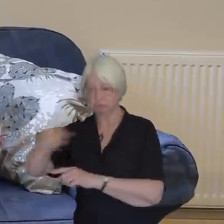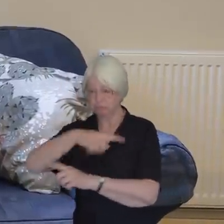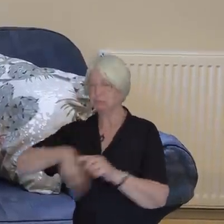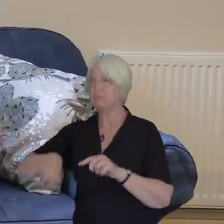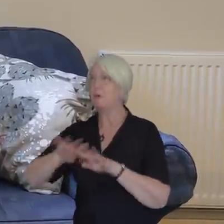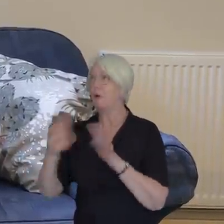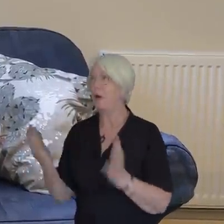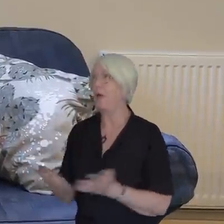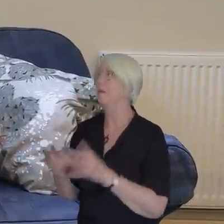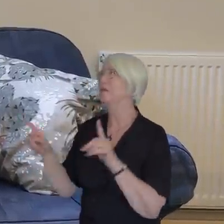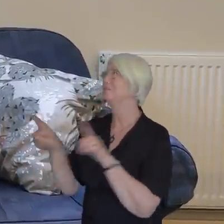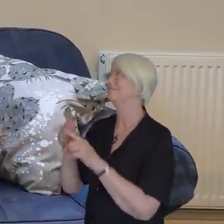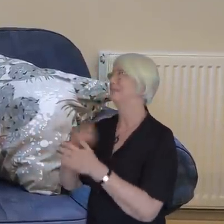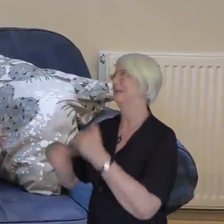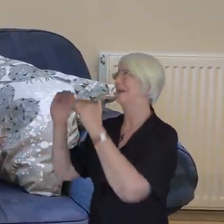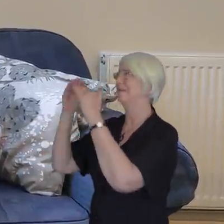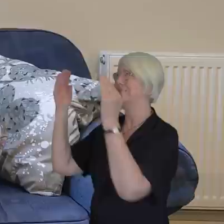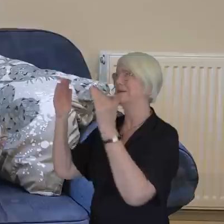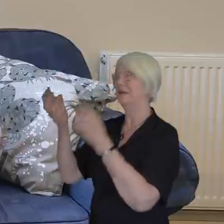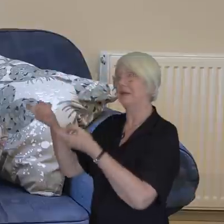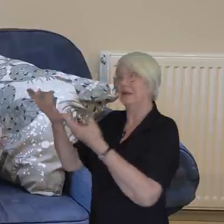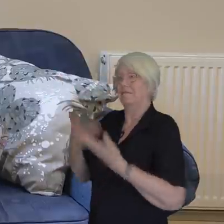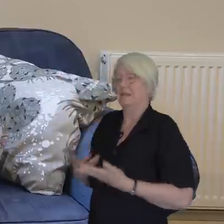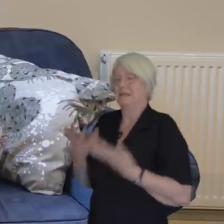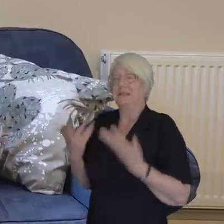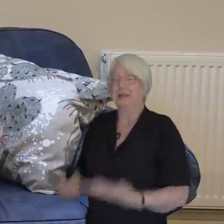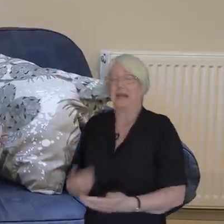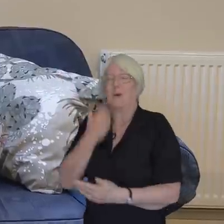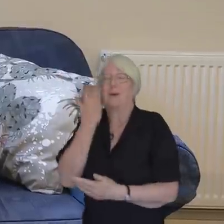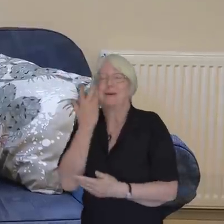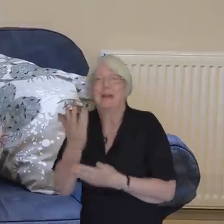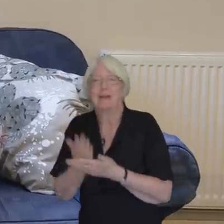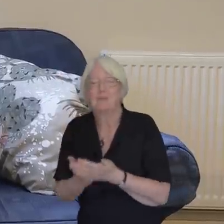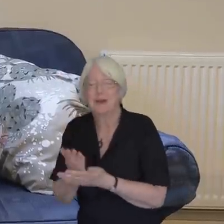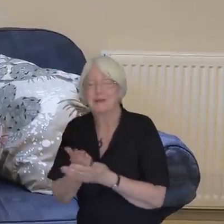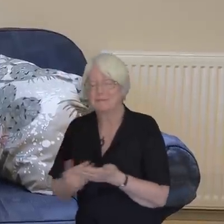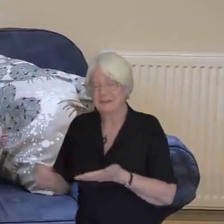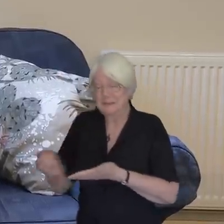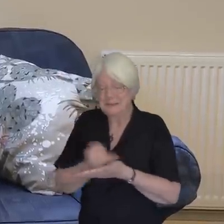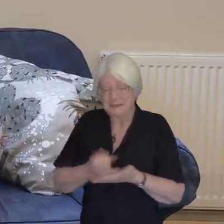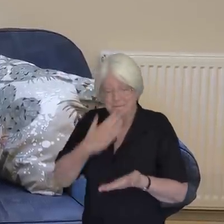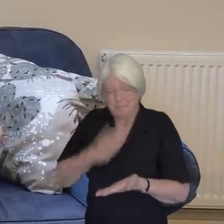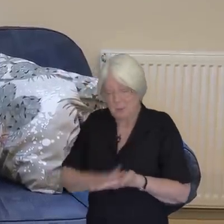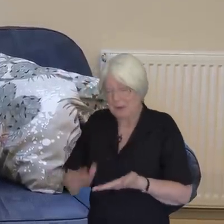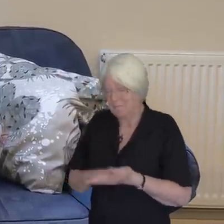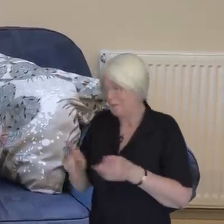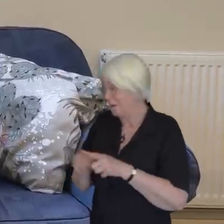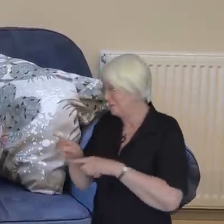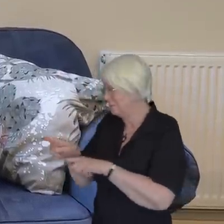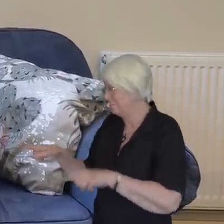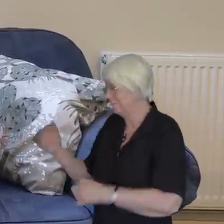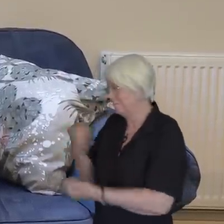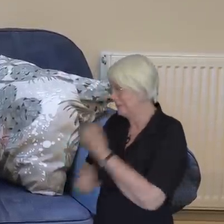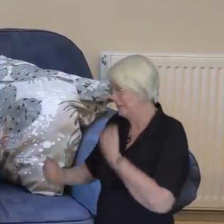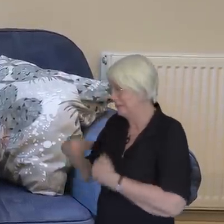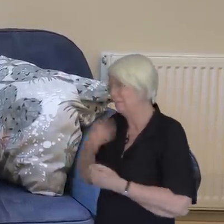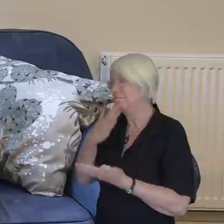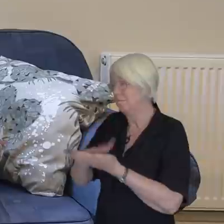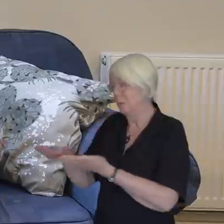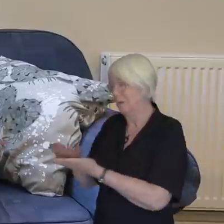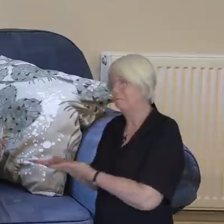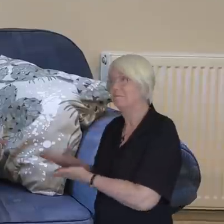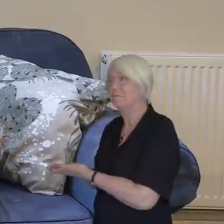in heaven. Give us today our daily bread. Forgive us our sins, as we forgive those who sin against